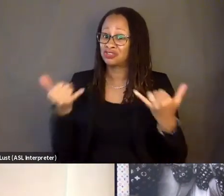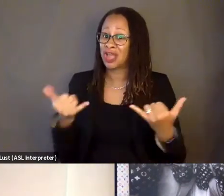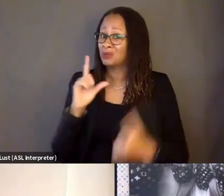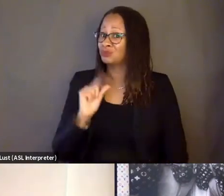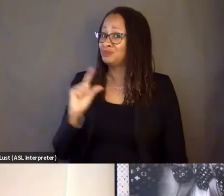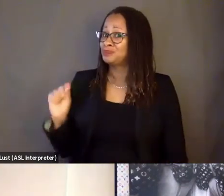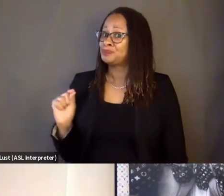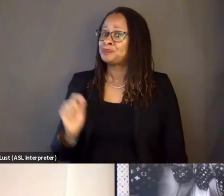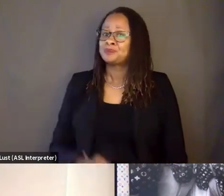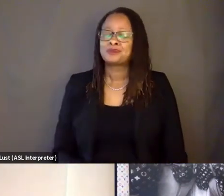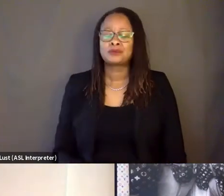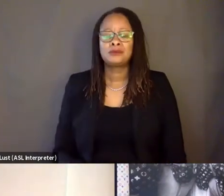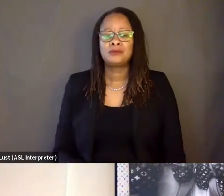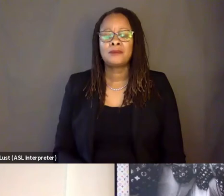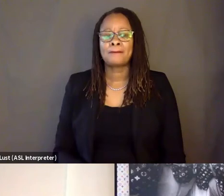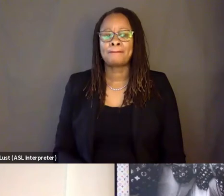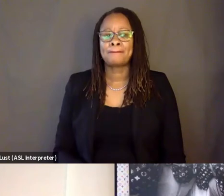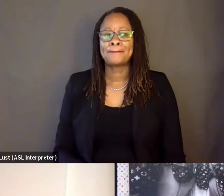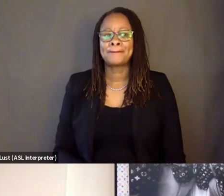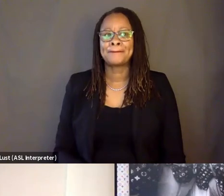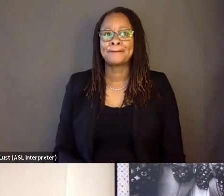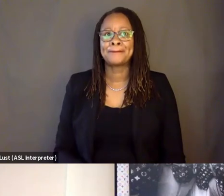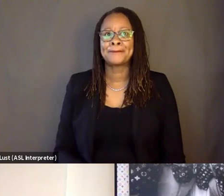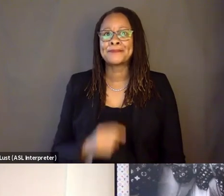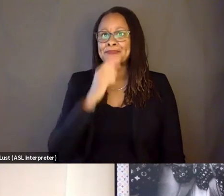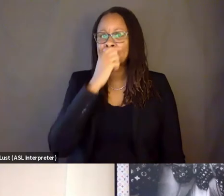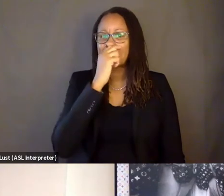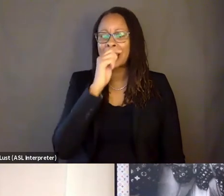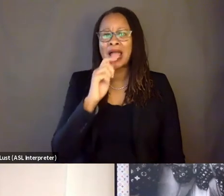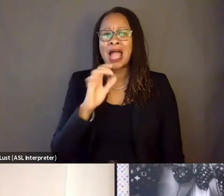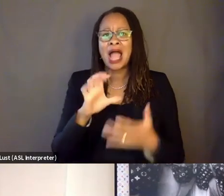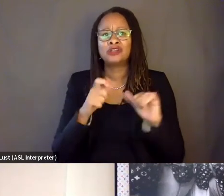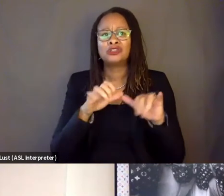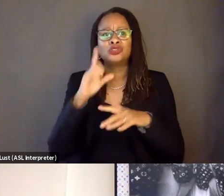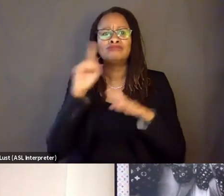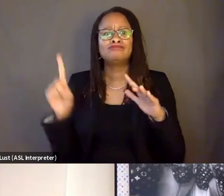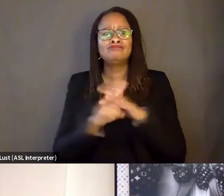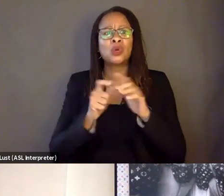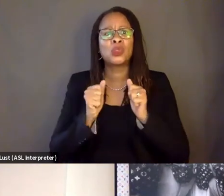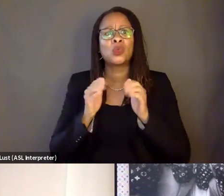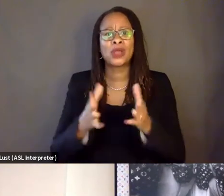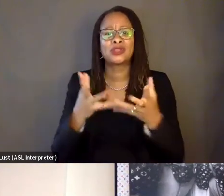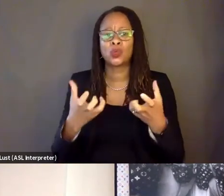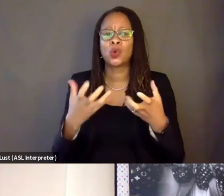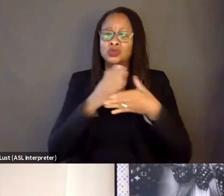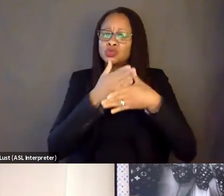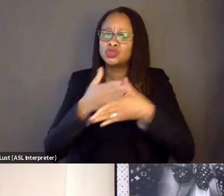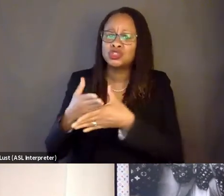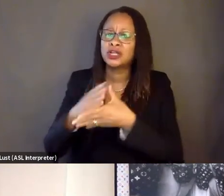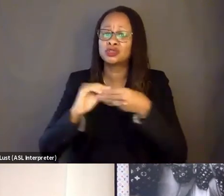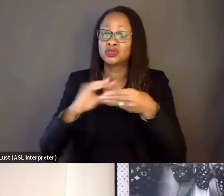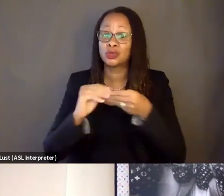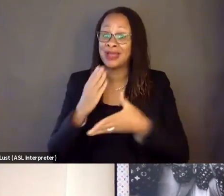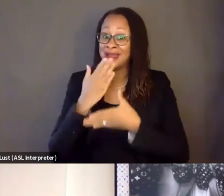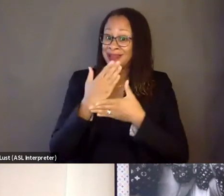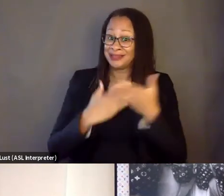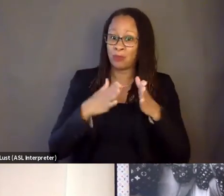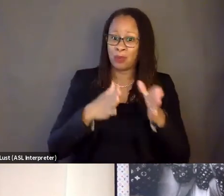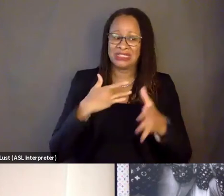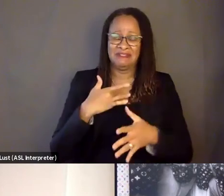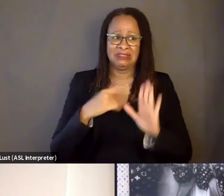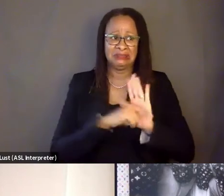Talk to me about how you came up with the way that you wanted to tell this story, because there are some ways that it feels ominous.